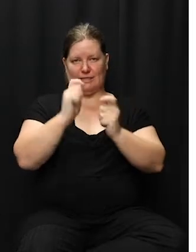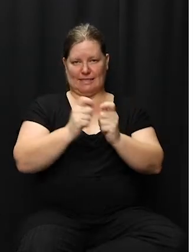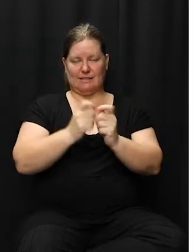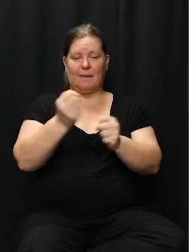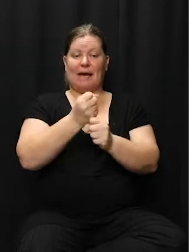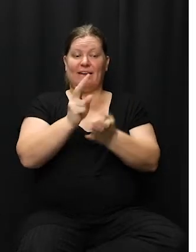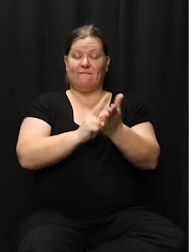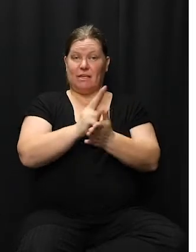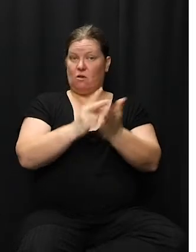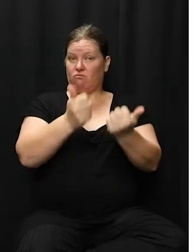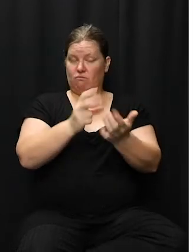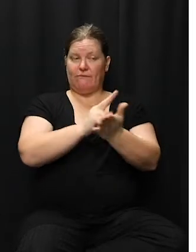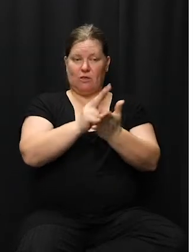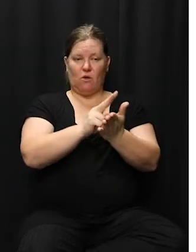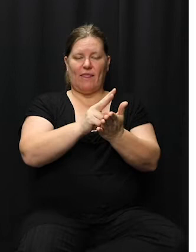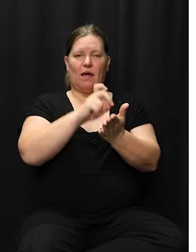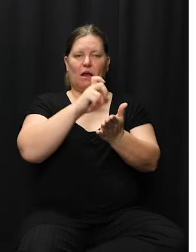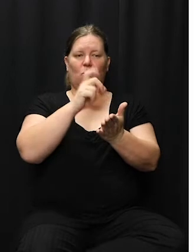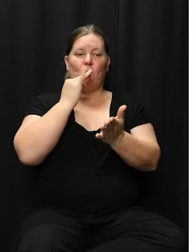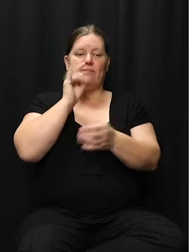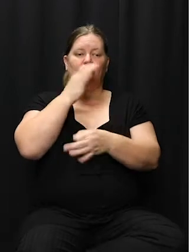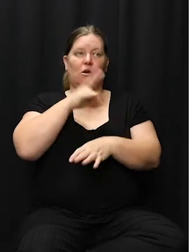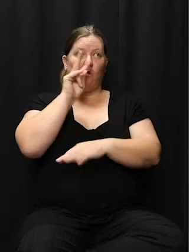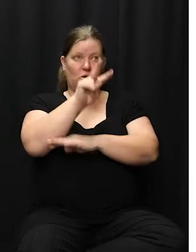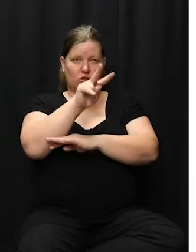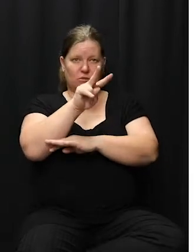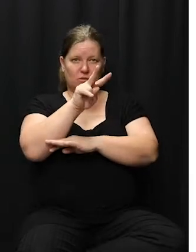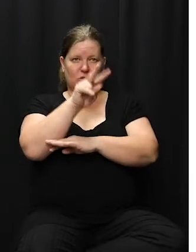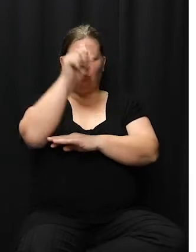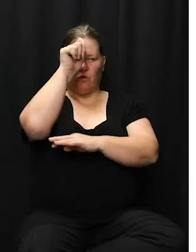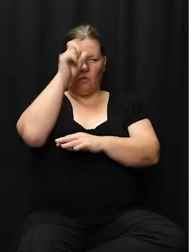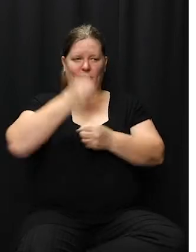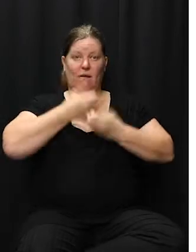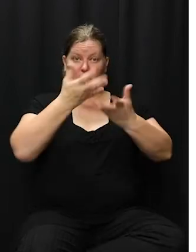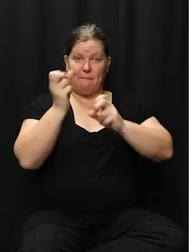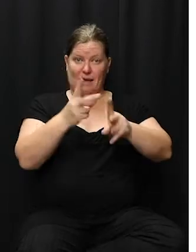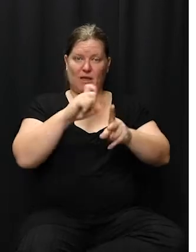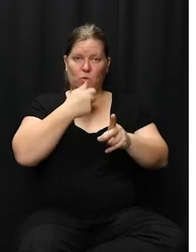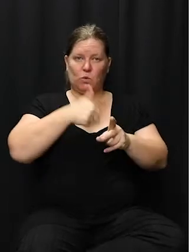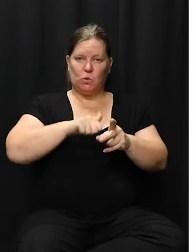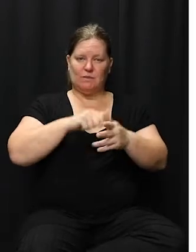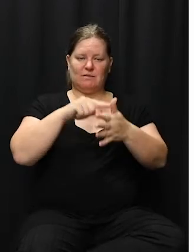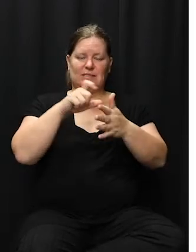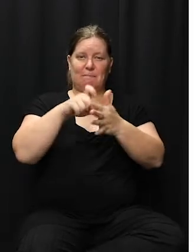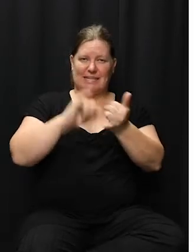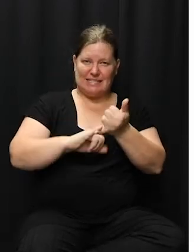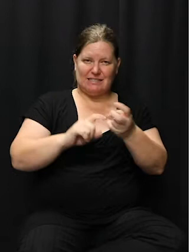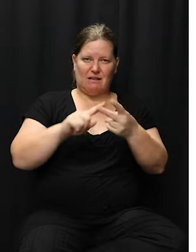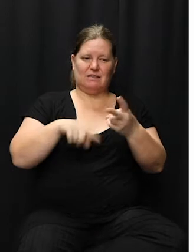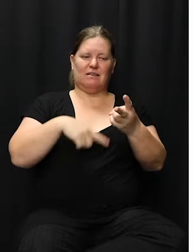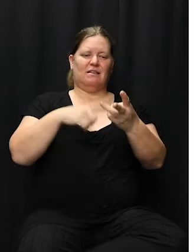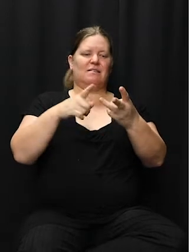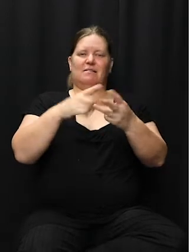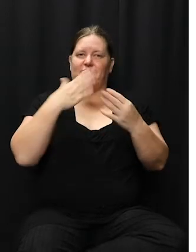people got together and a couple of others and made the narrative production test. So they have a video, and the child watches